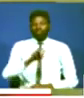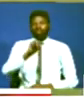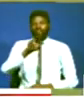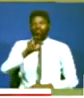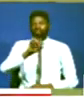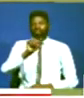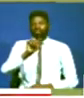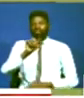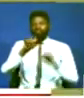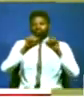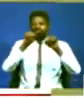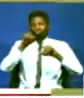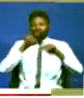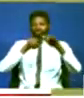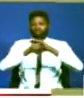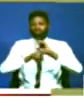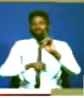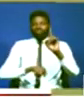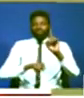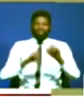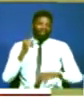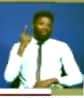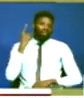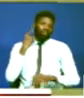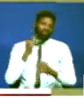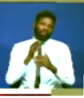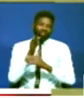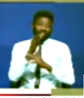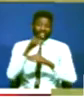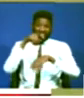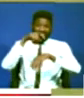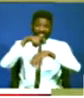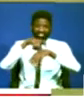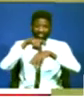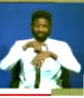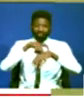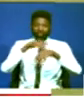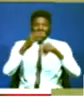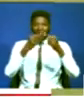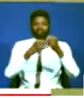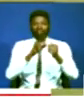for Kariobangi Sharks in the 82nd minute. Sharif Musa!